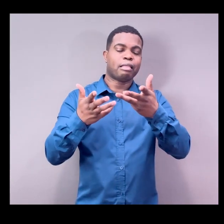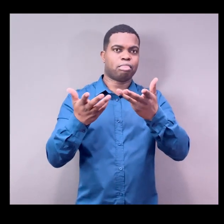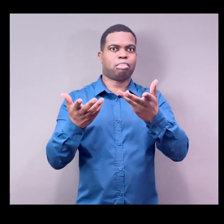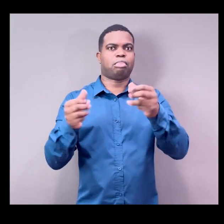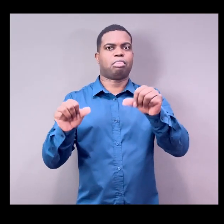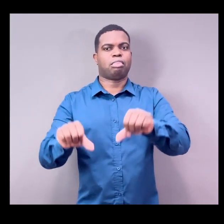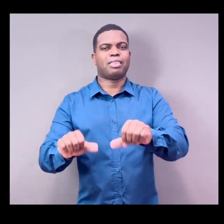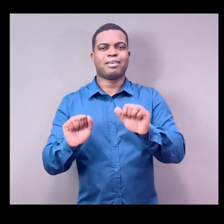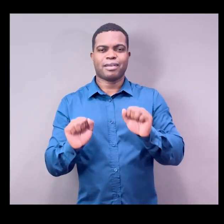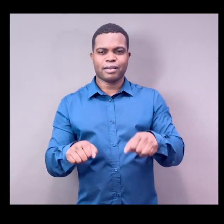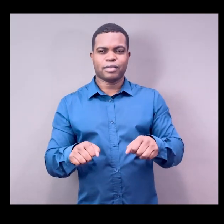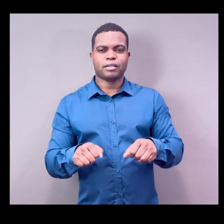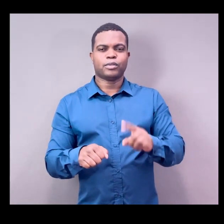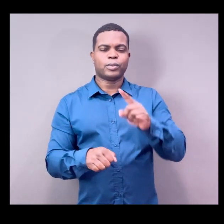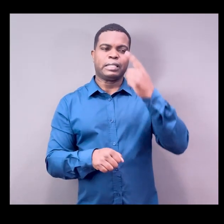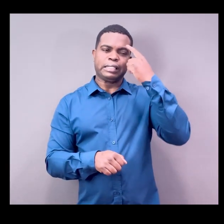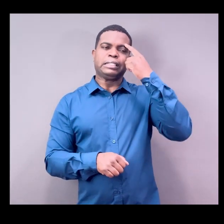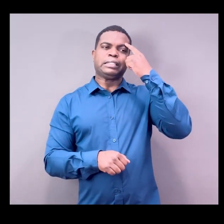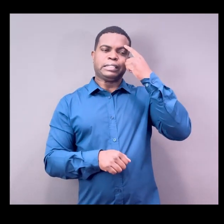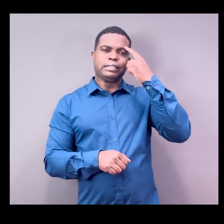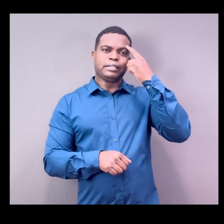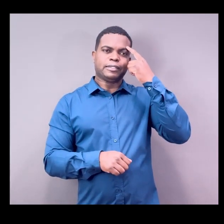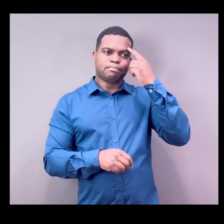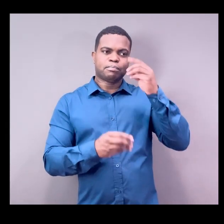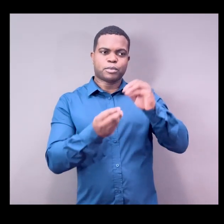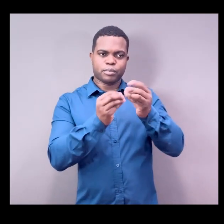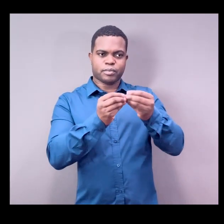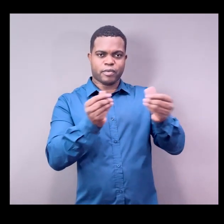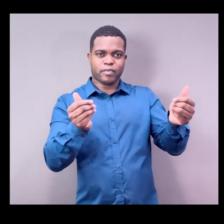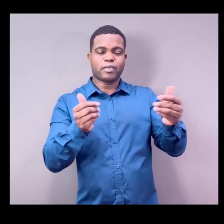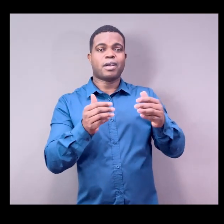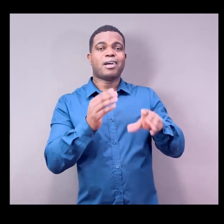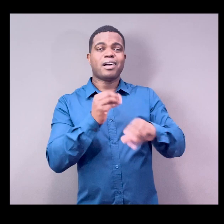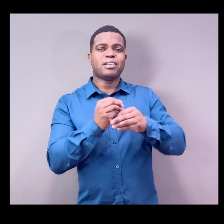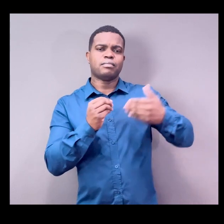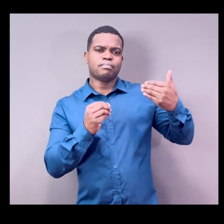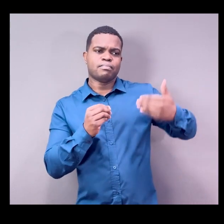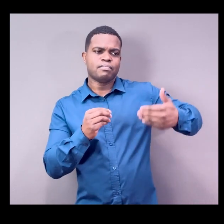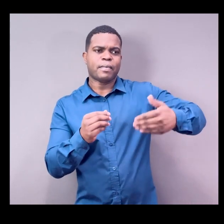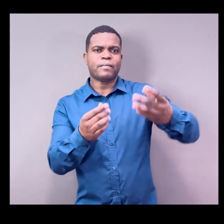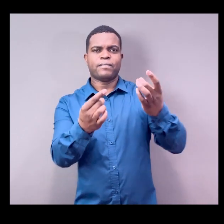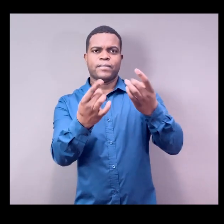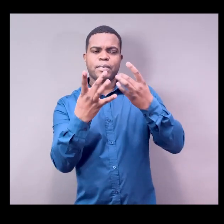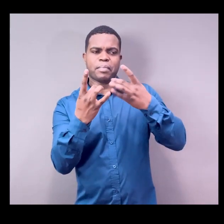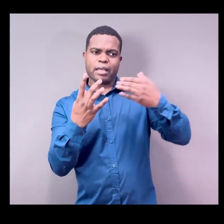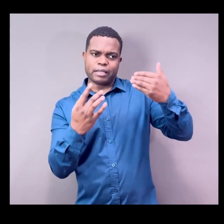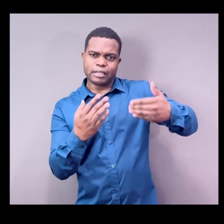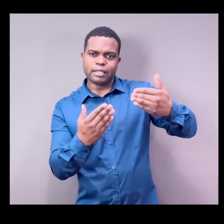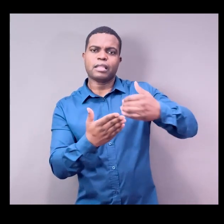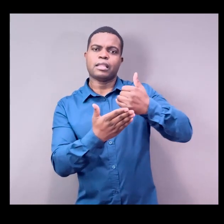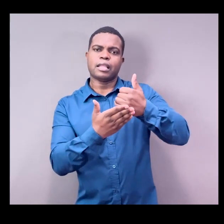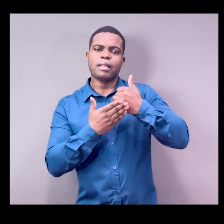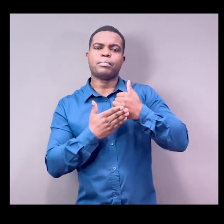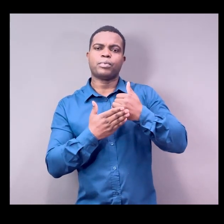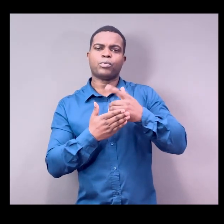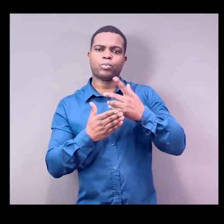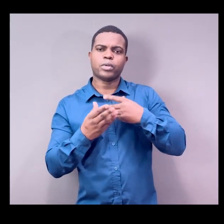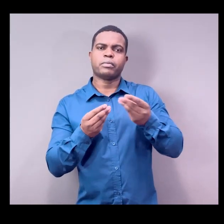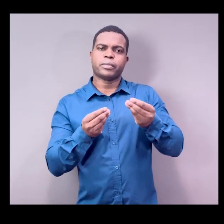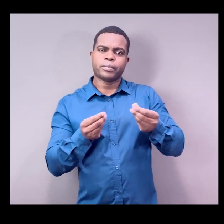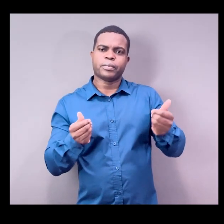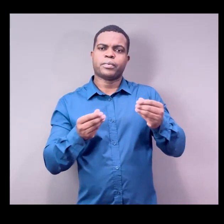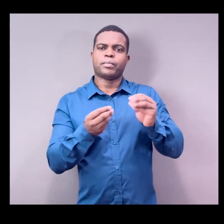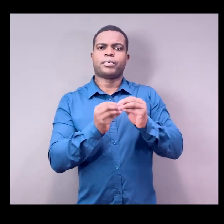initiative. You need to also seek regular feedback. It is very important. You are not